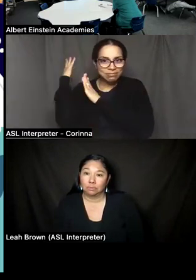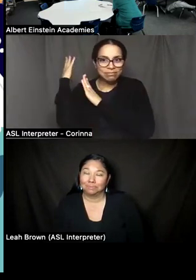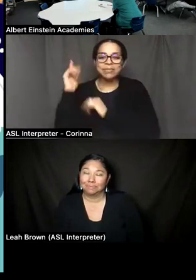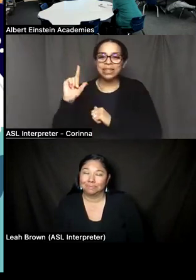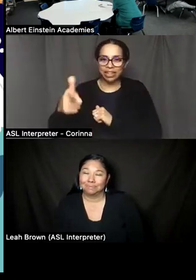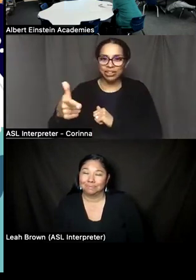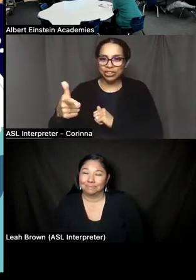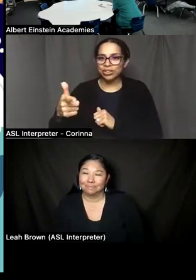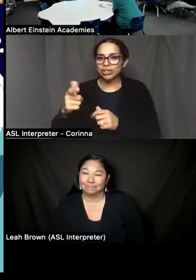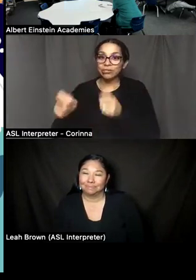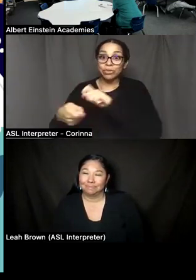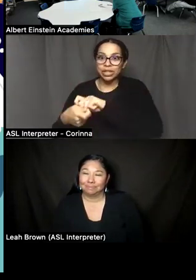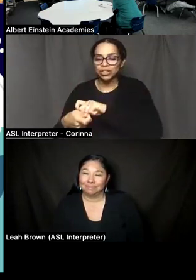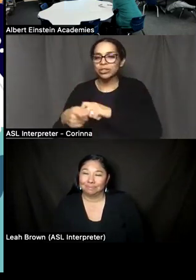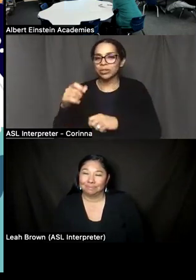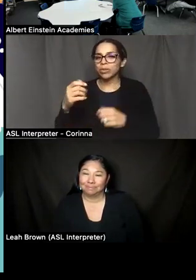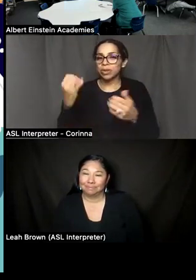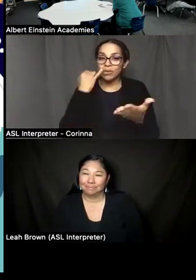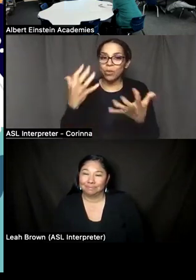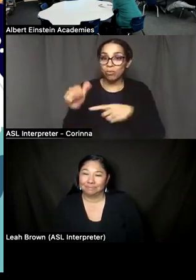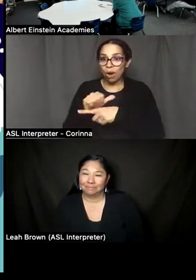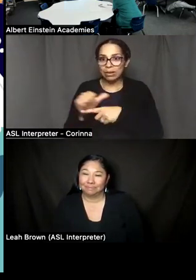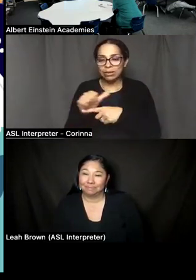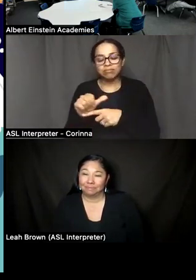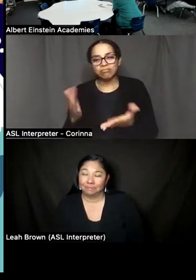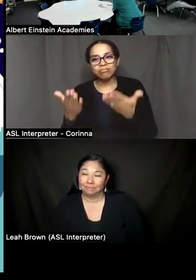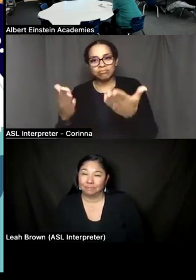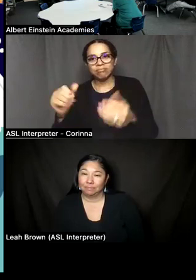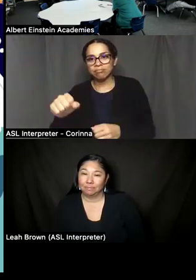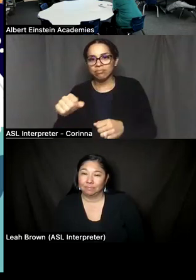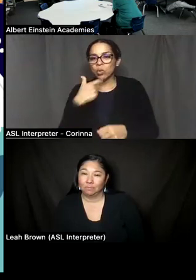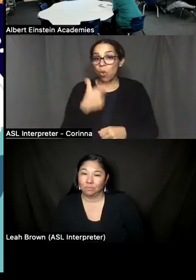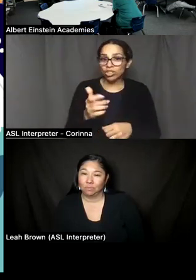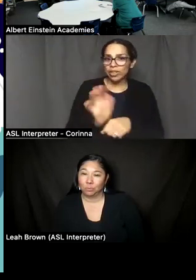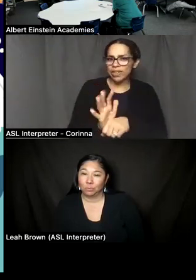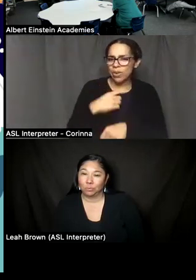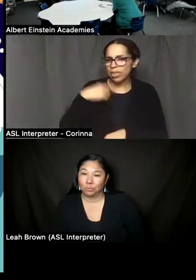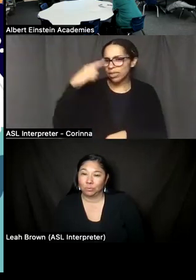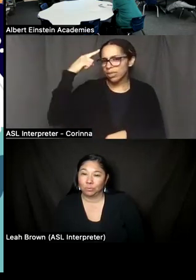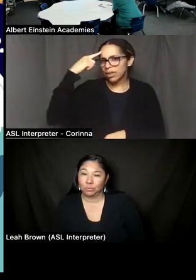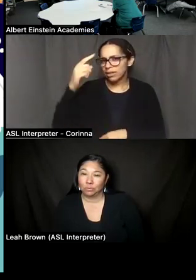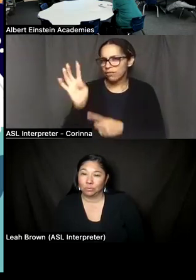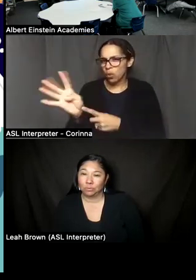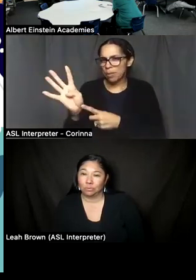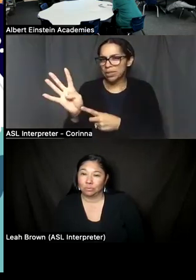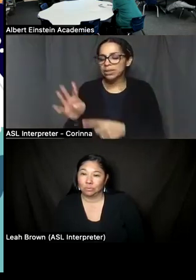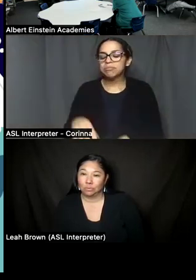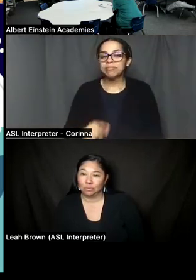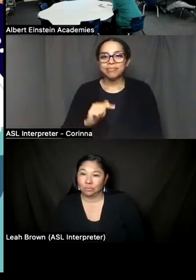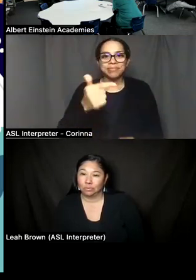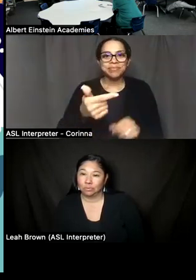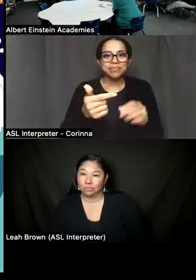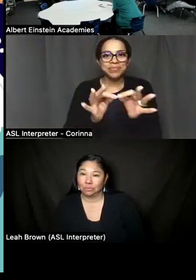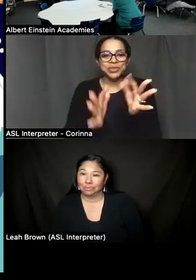is something that you want to brush up on if you're not sure, is either watch that video. I think it's about 4 minutes long. It's not super